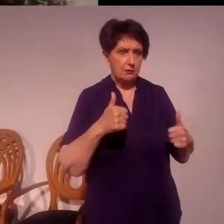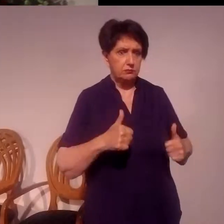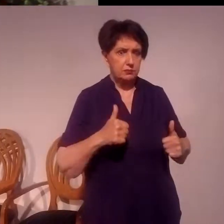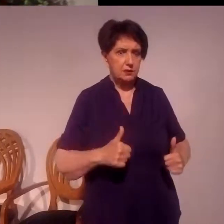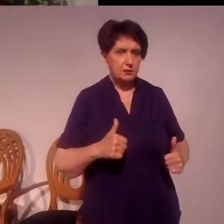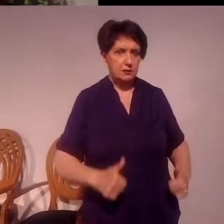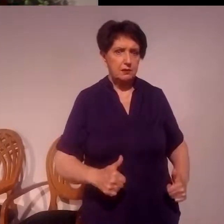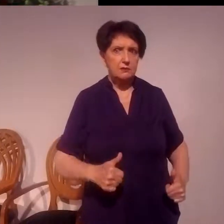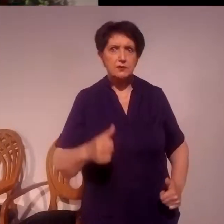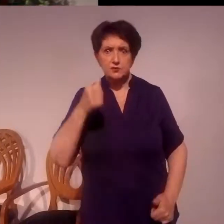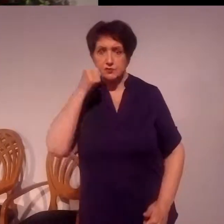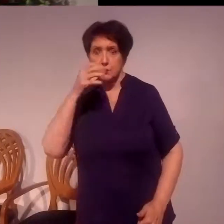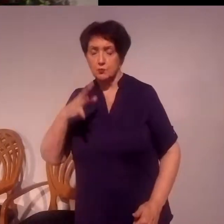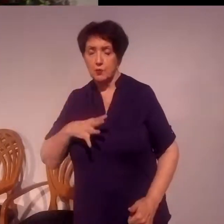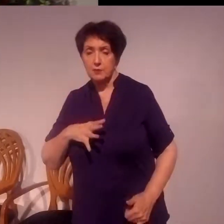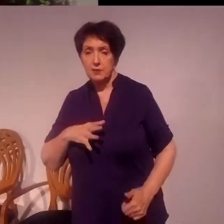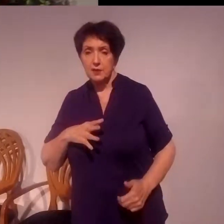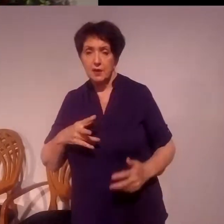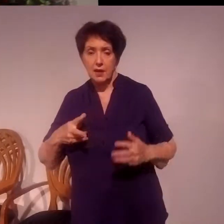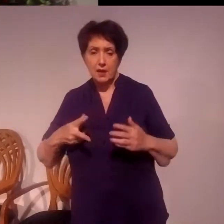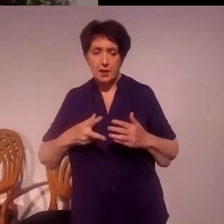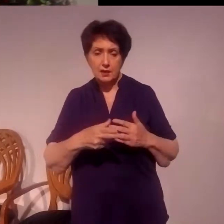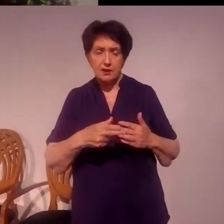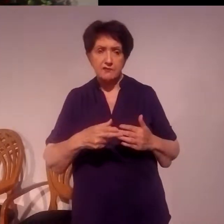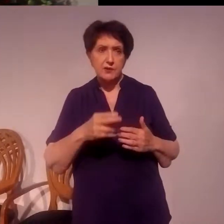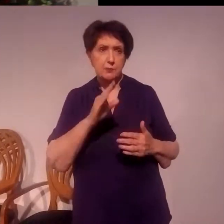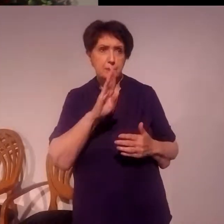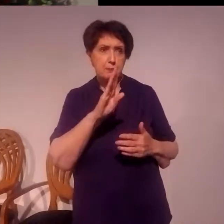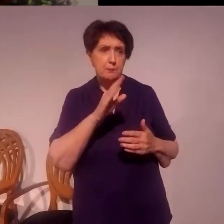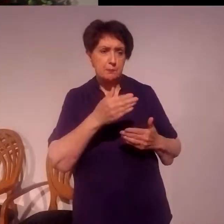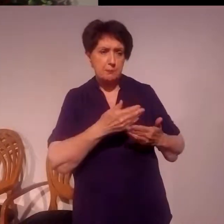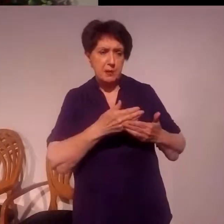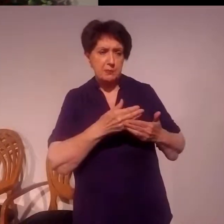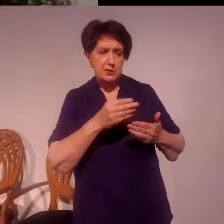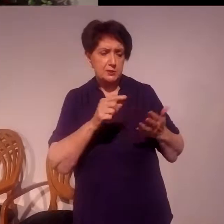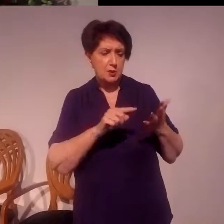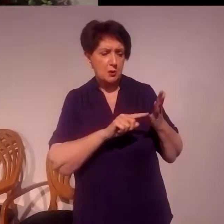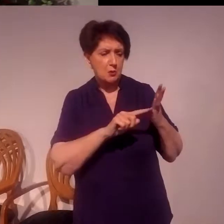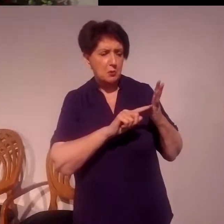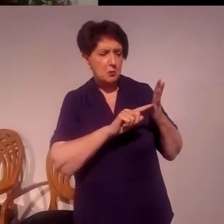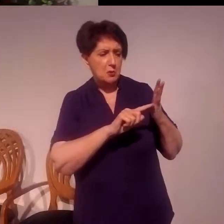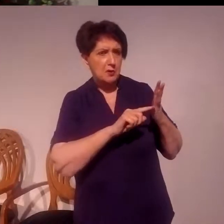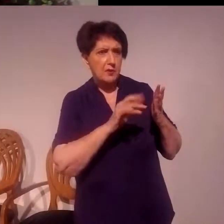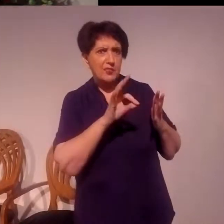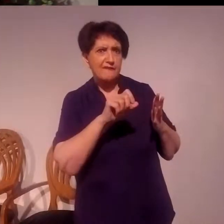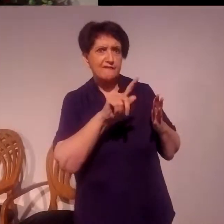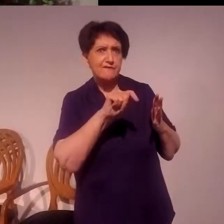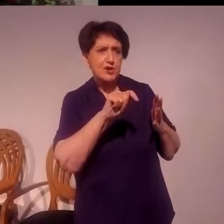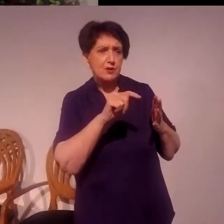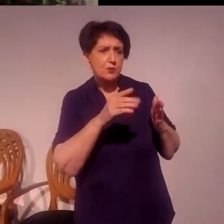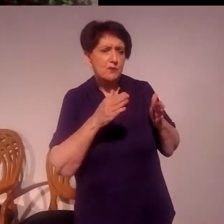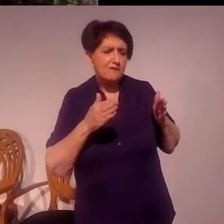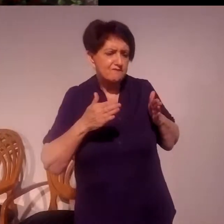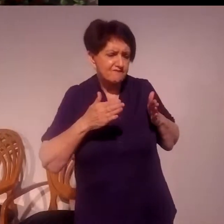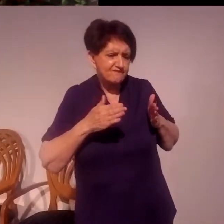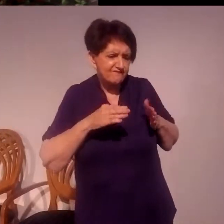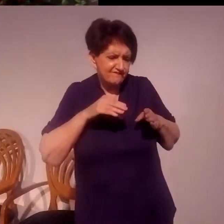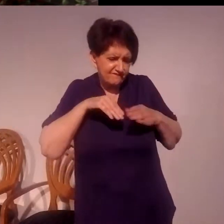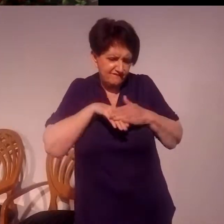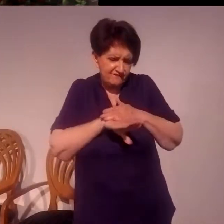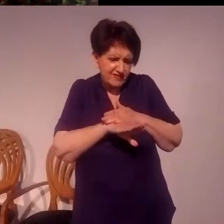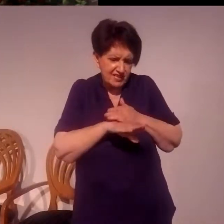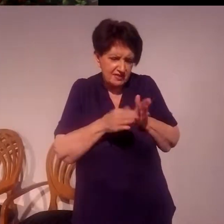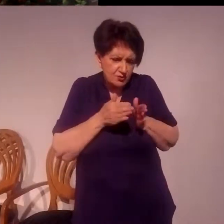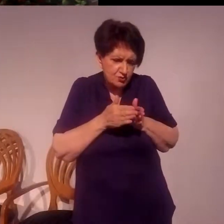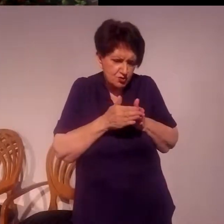there's some women that actually cut off their baby toe so that their foot can fit in those squishy,